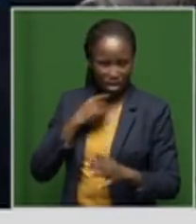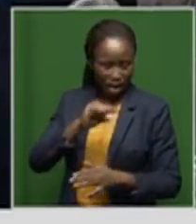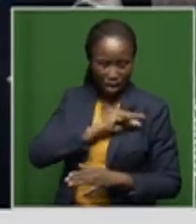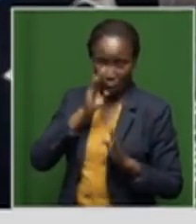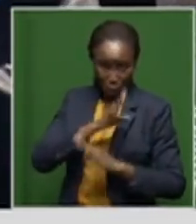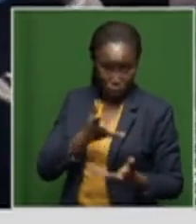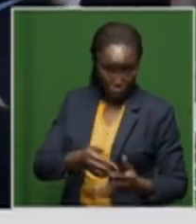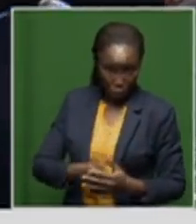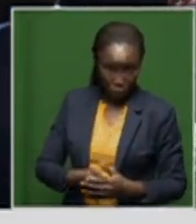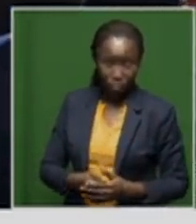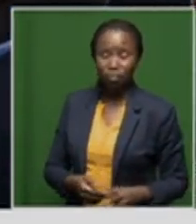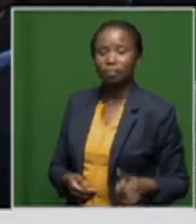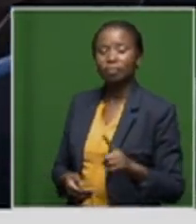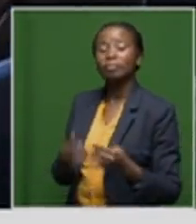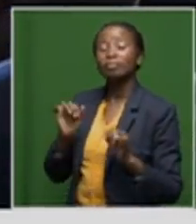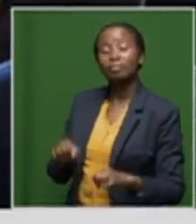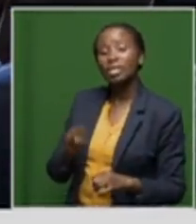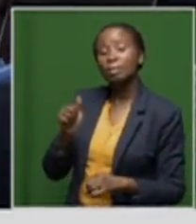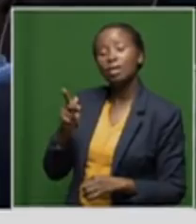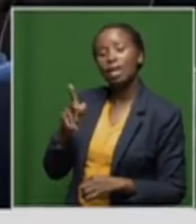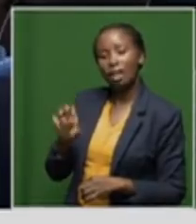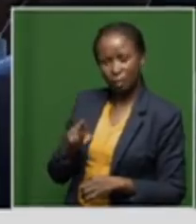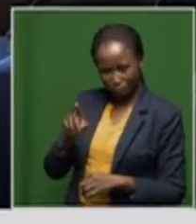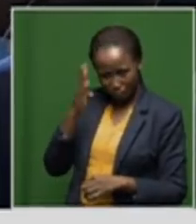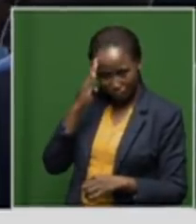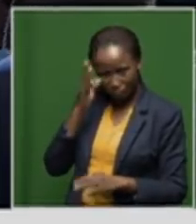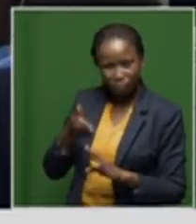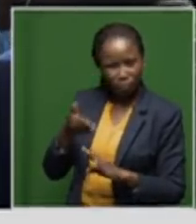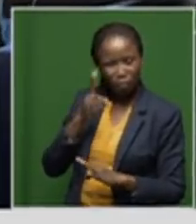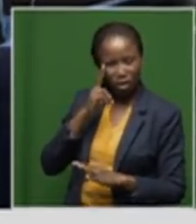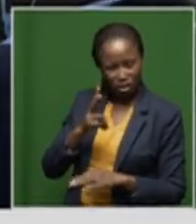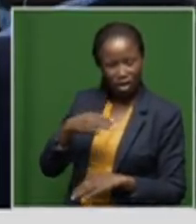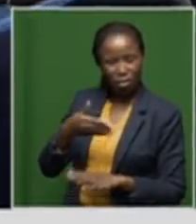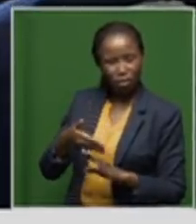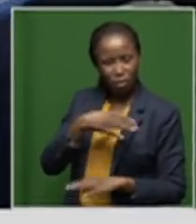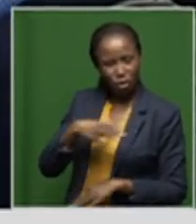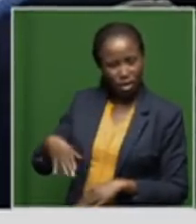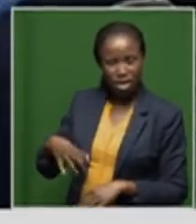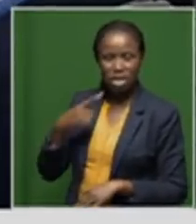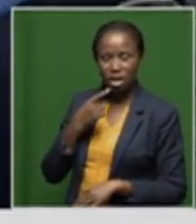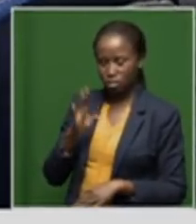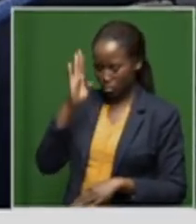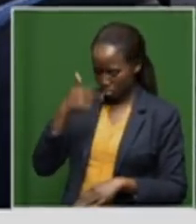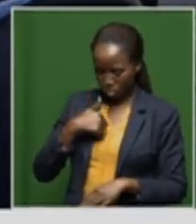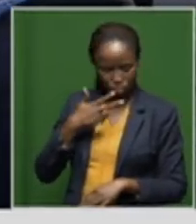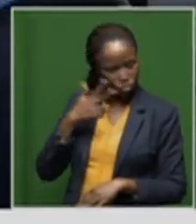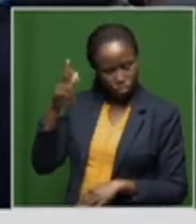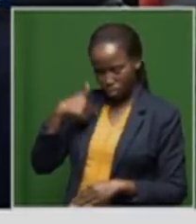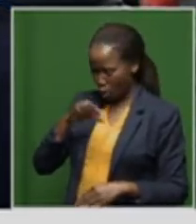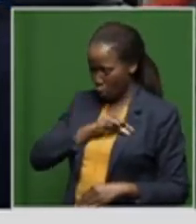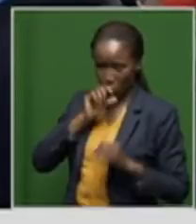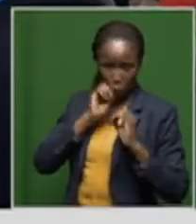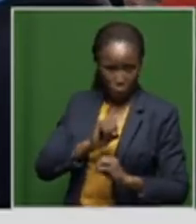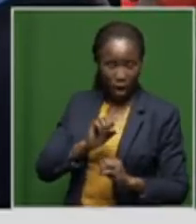indeed, Samgele. When we saw the former president standing up and pleading and saying that he pleads not